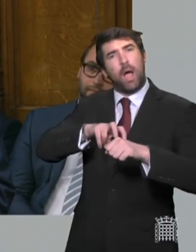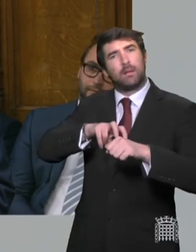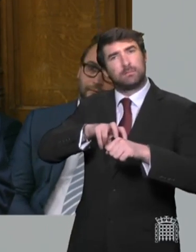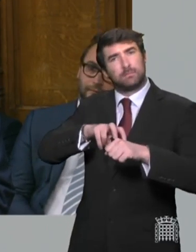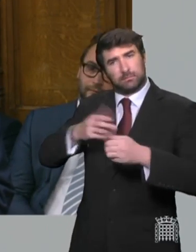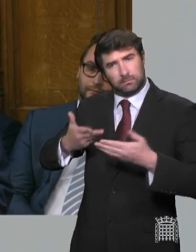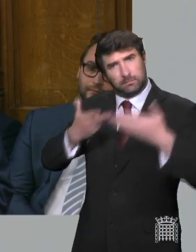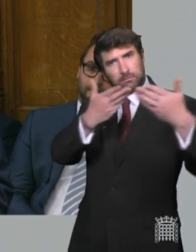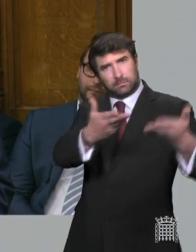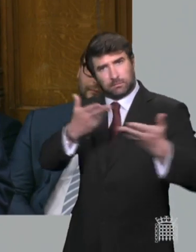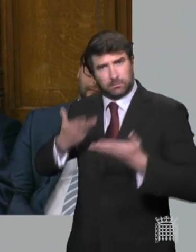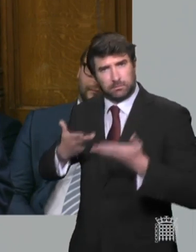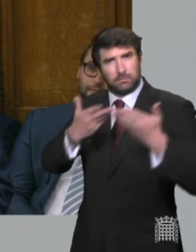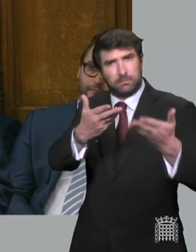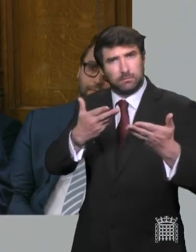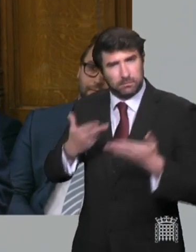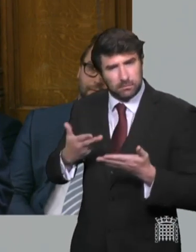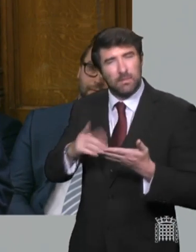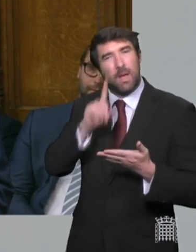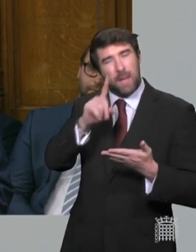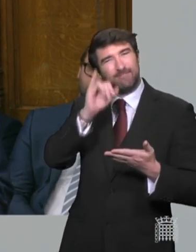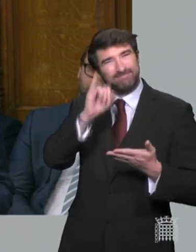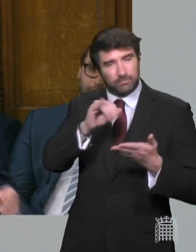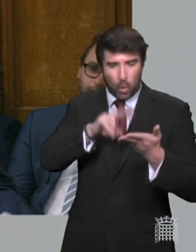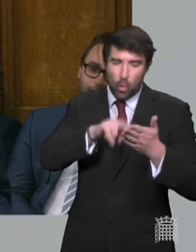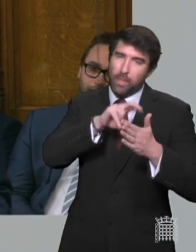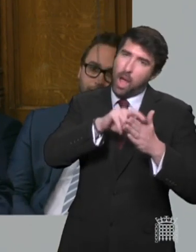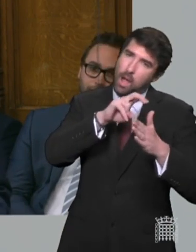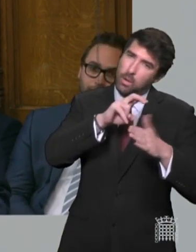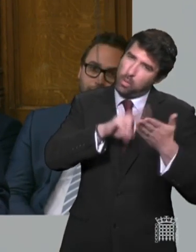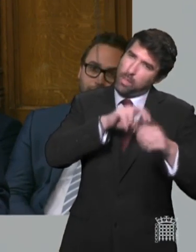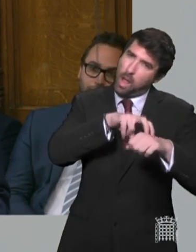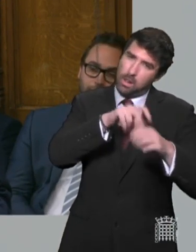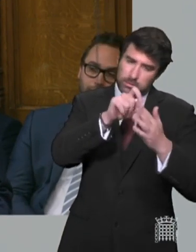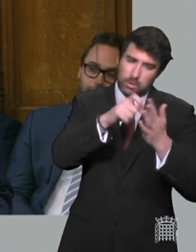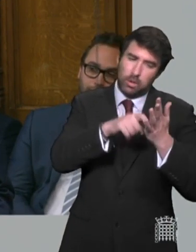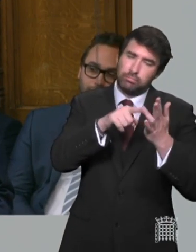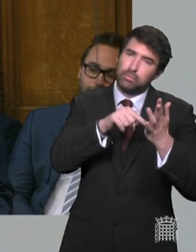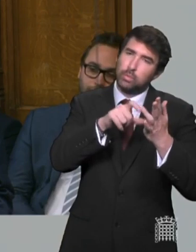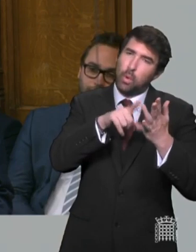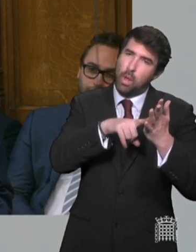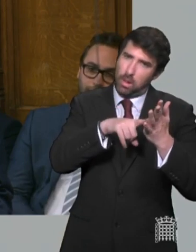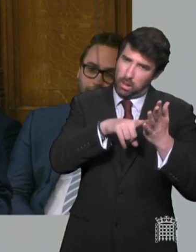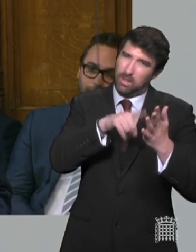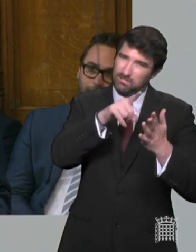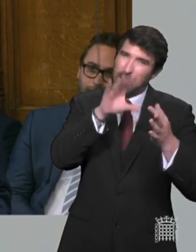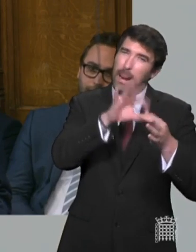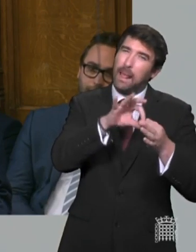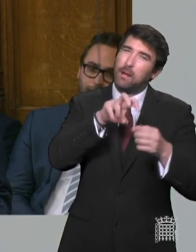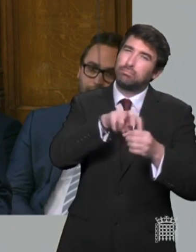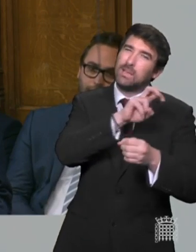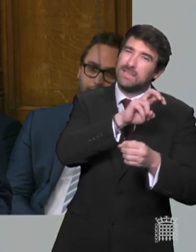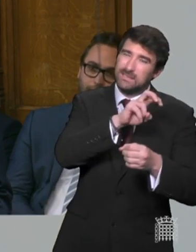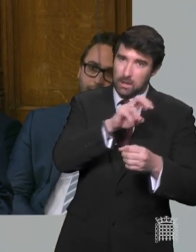yet amount to a permanent fix of the Northern Ireland Protocol, which Lord Trimble suggests is inimical to the